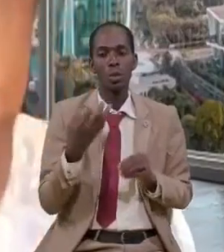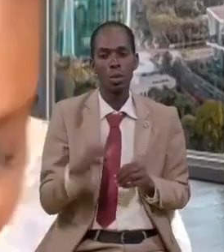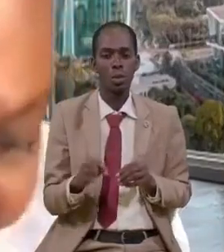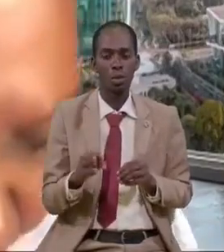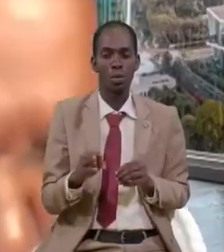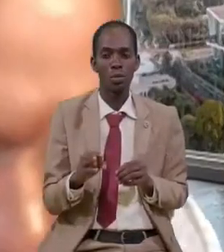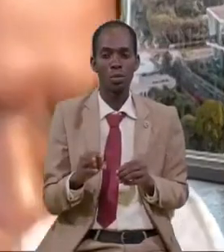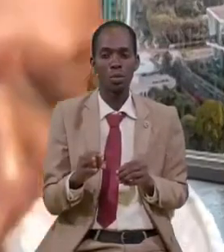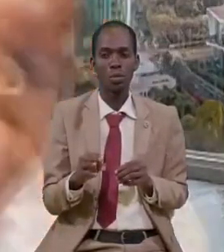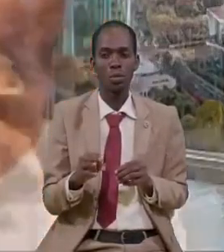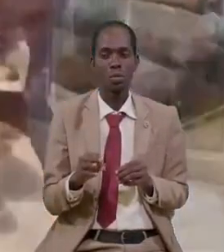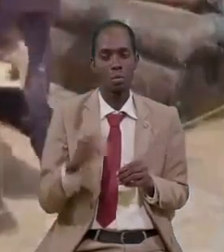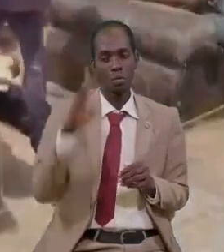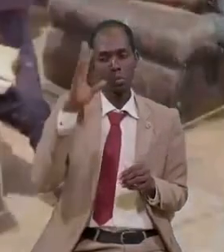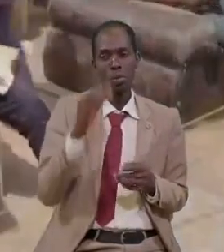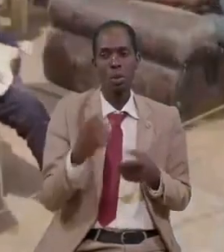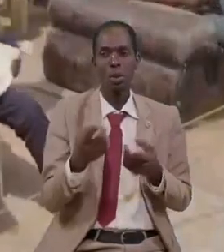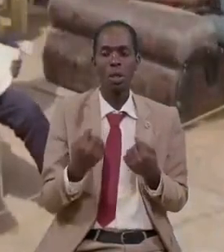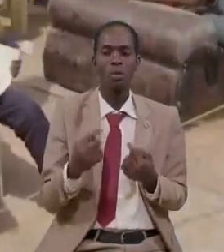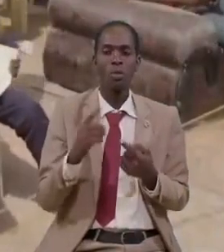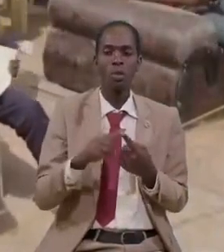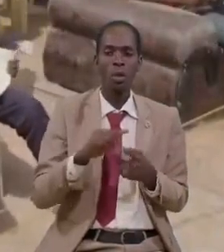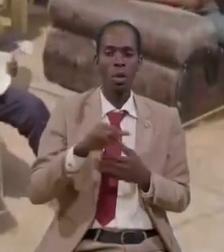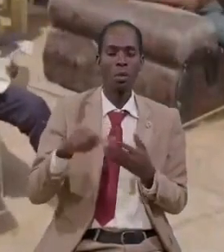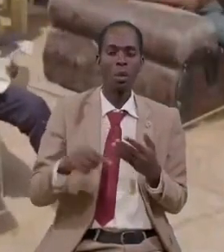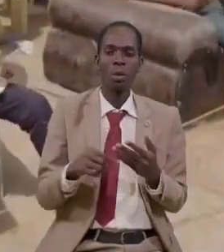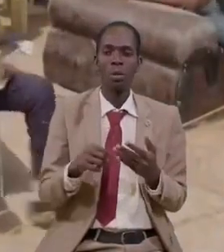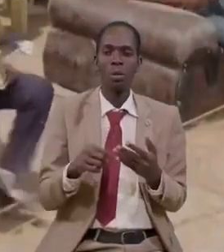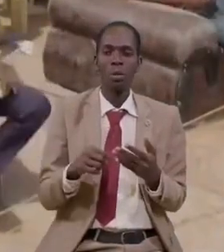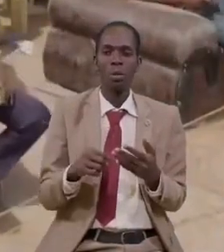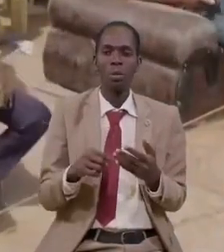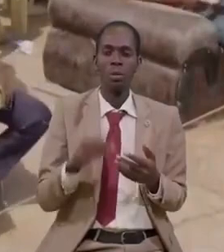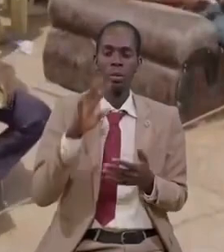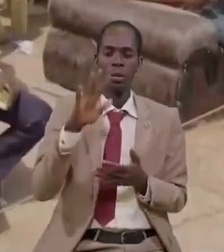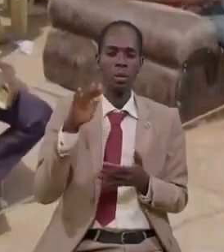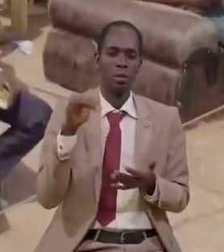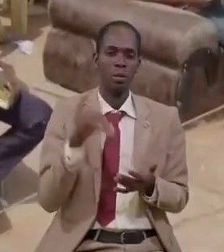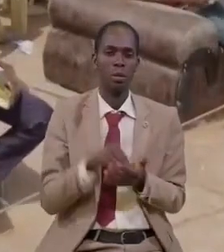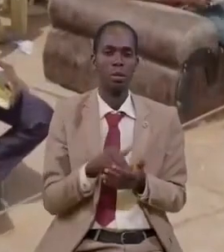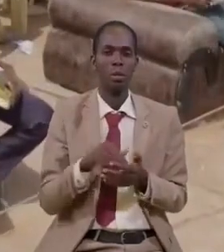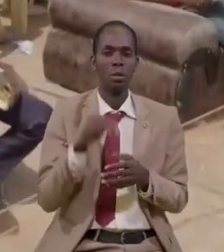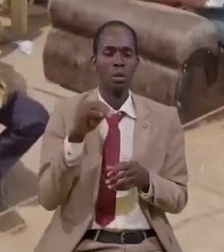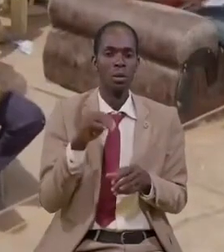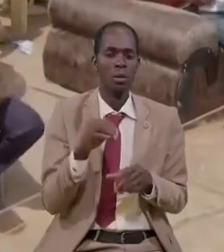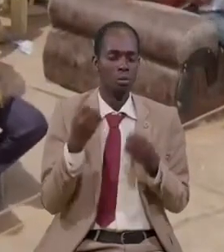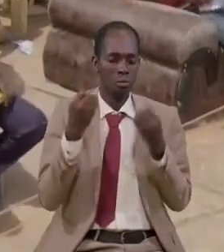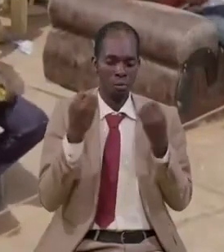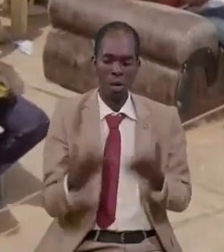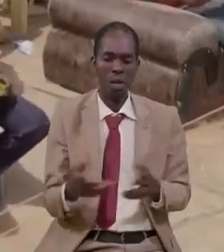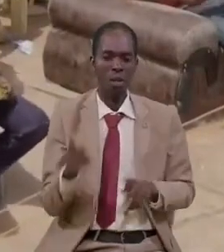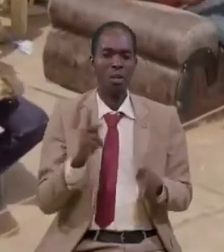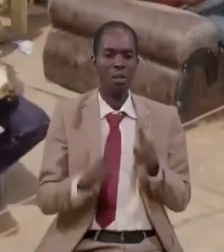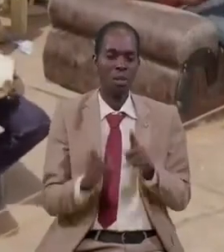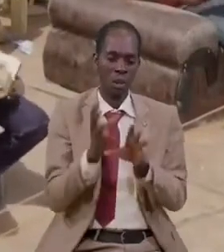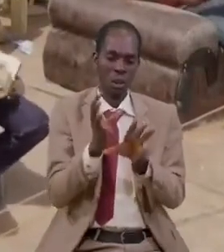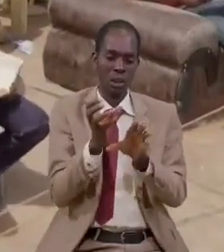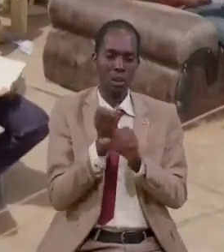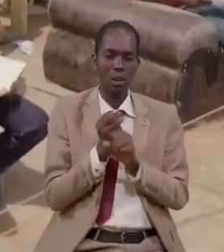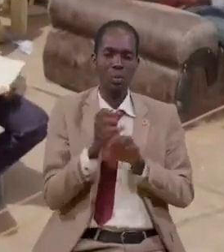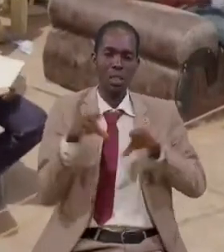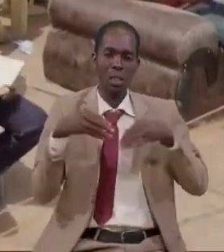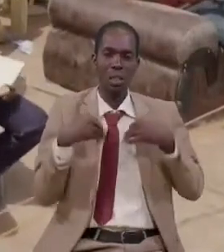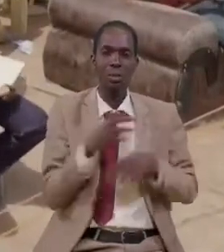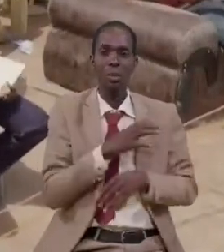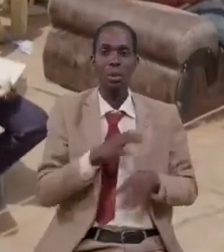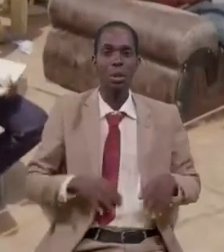and the number of men came to about 5,000. A lot of people received Christ just by virtue